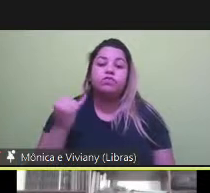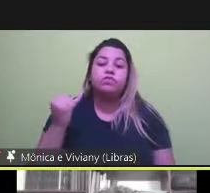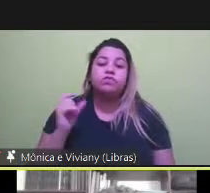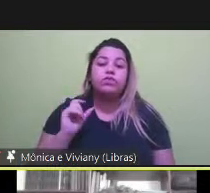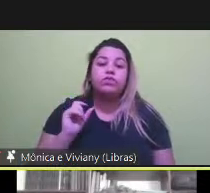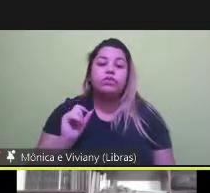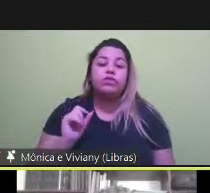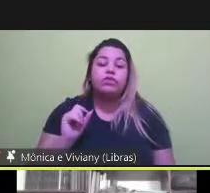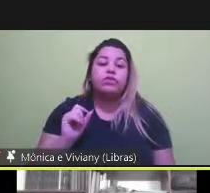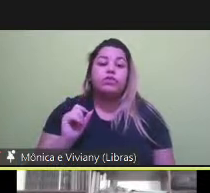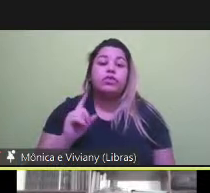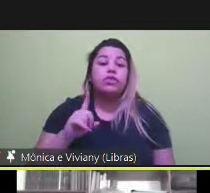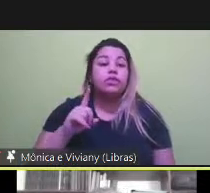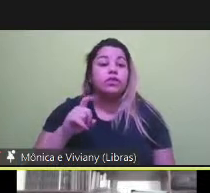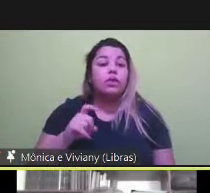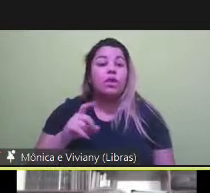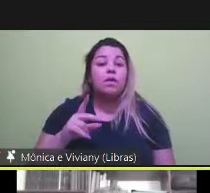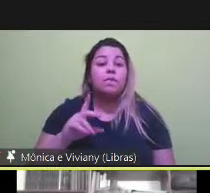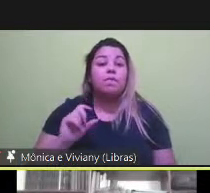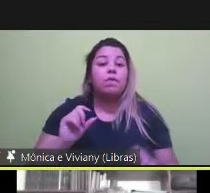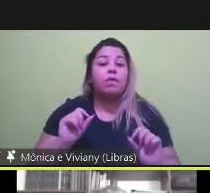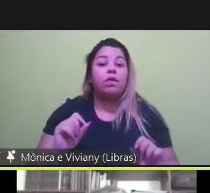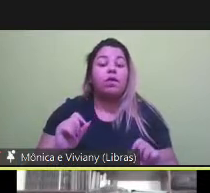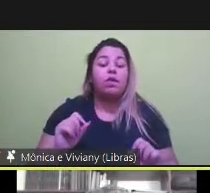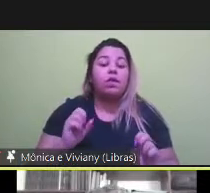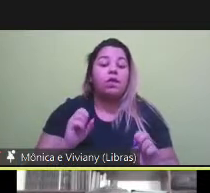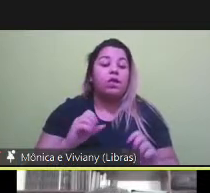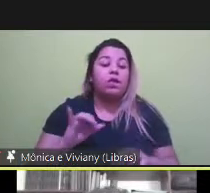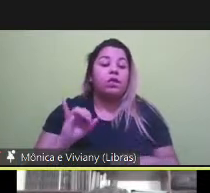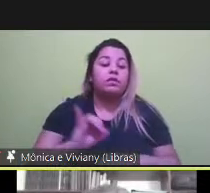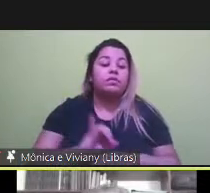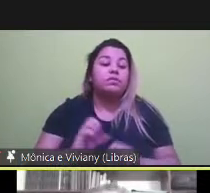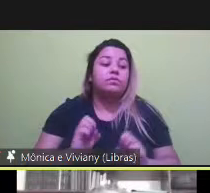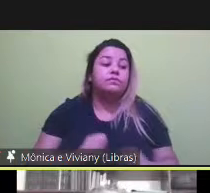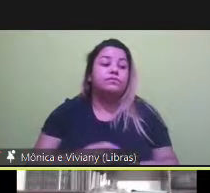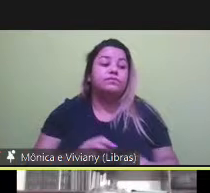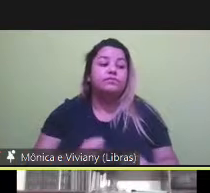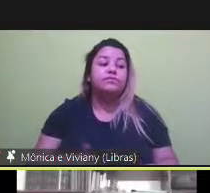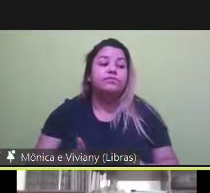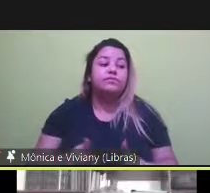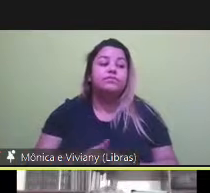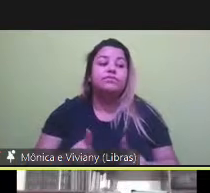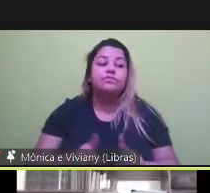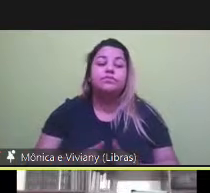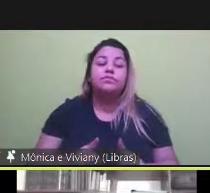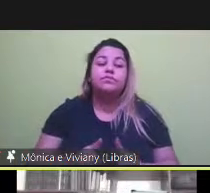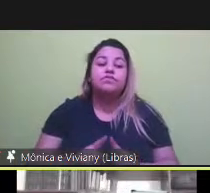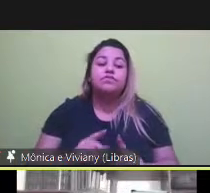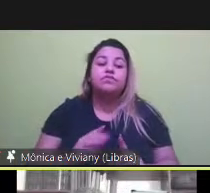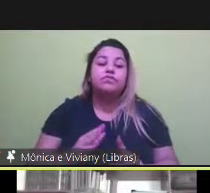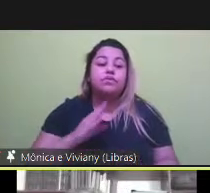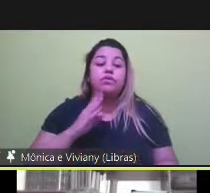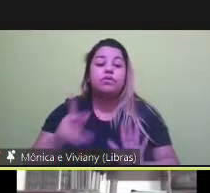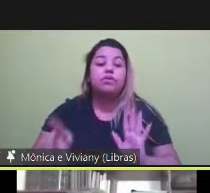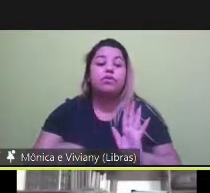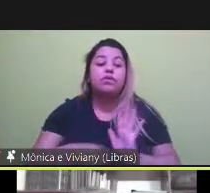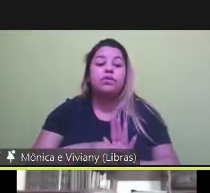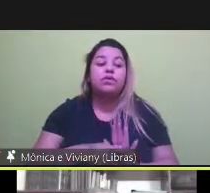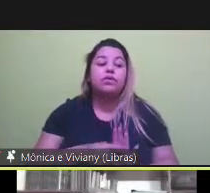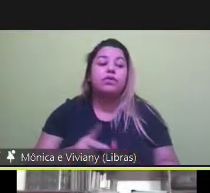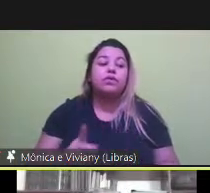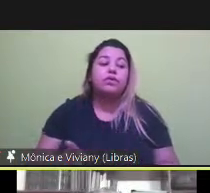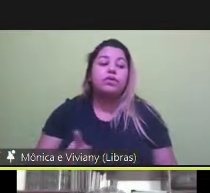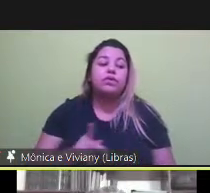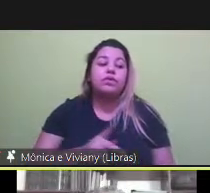center incorporated these actions, but not always they were part of the educational project. Some teachers had some